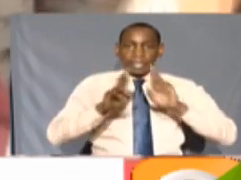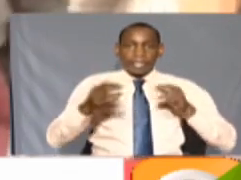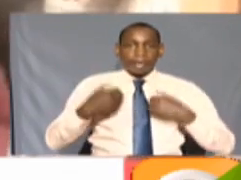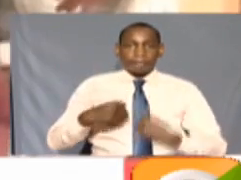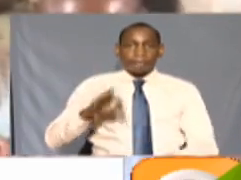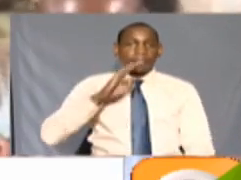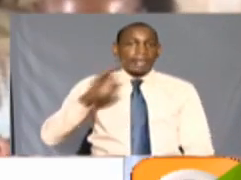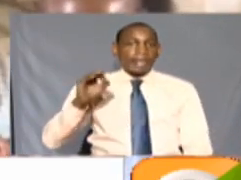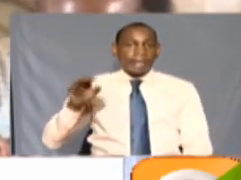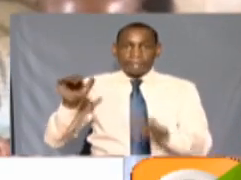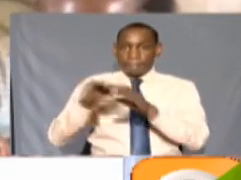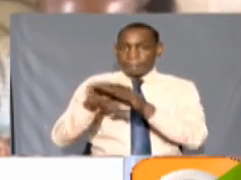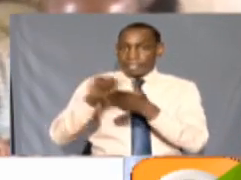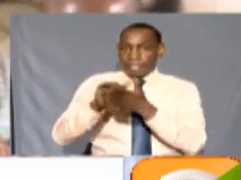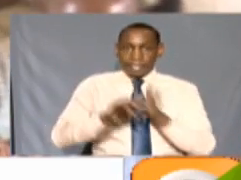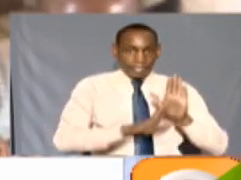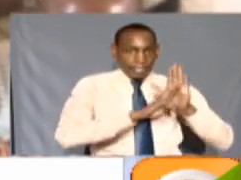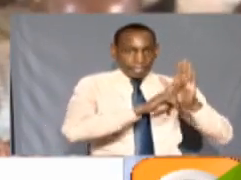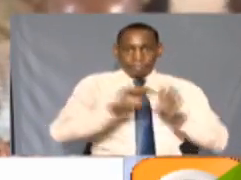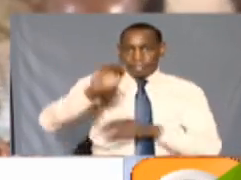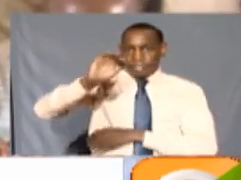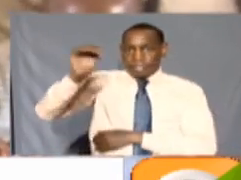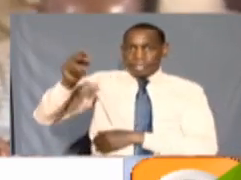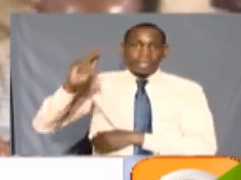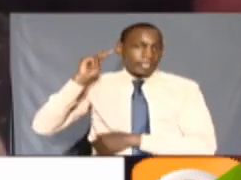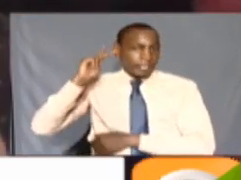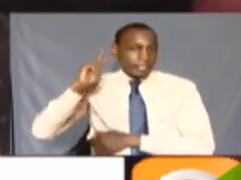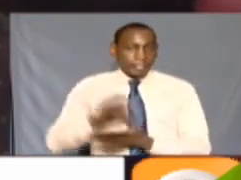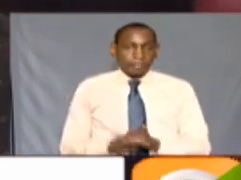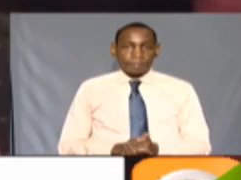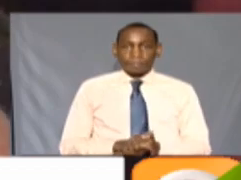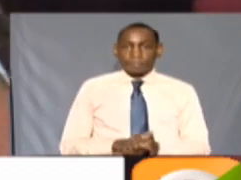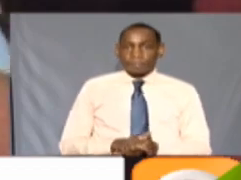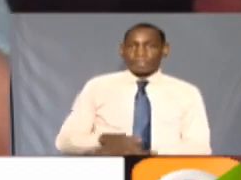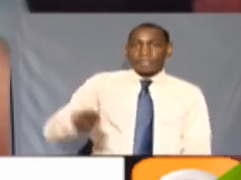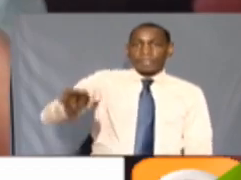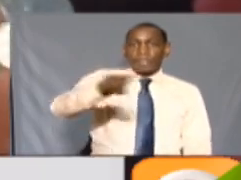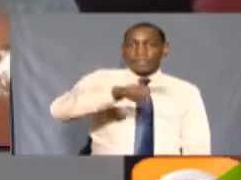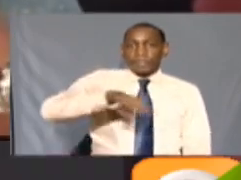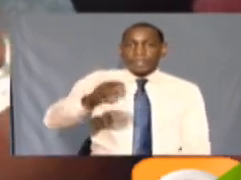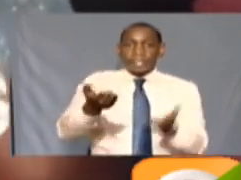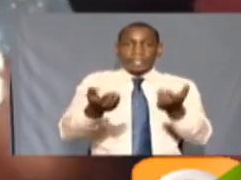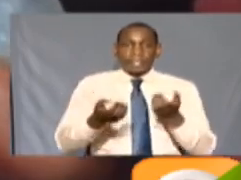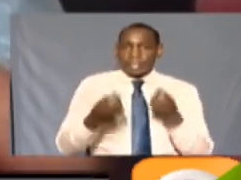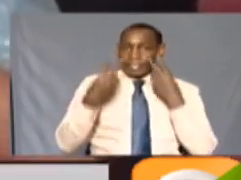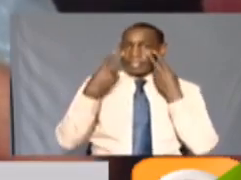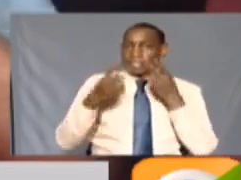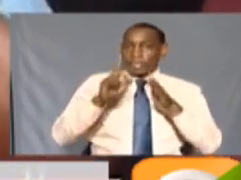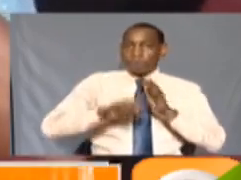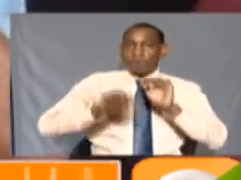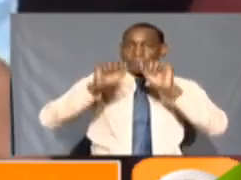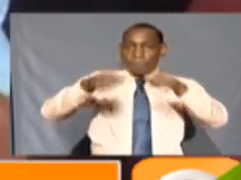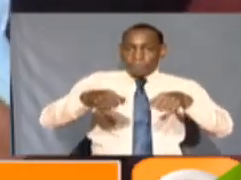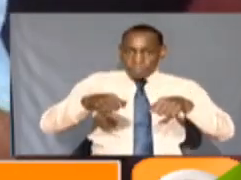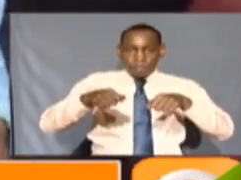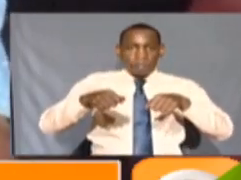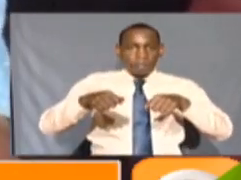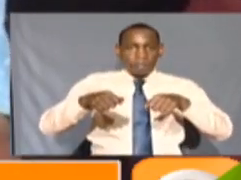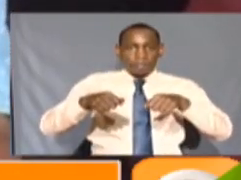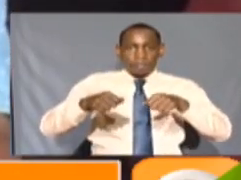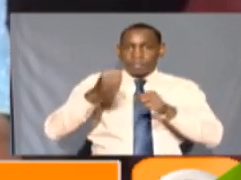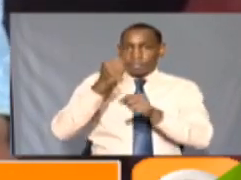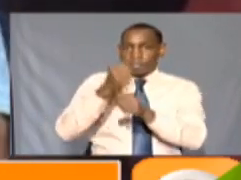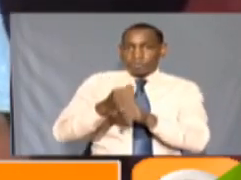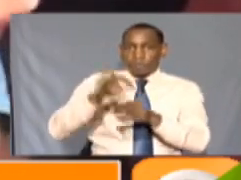300 members who will represent the county in Kisii. We need to see what is it that is able to take us and able to conduct